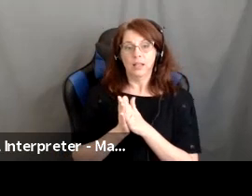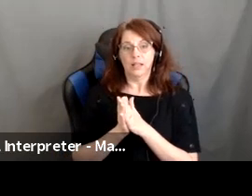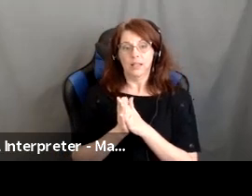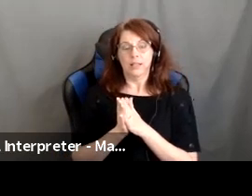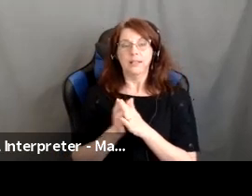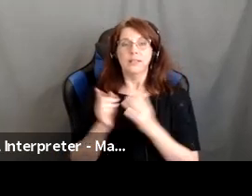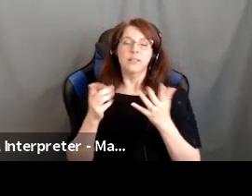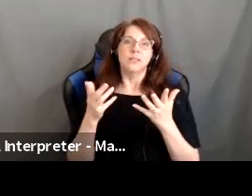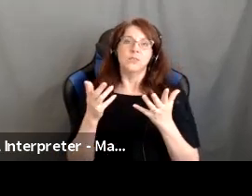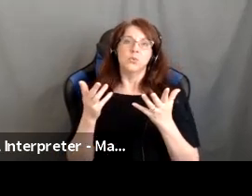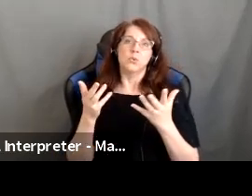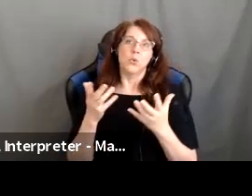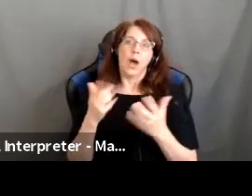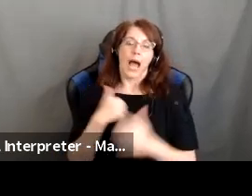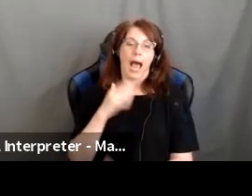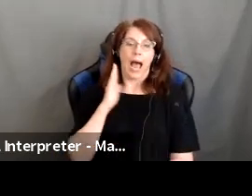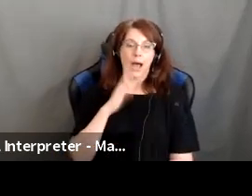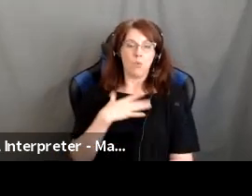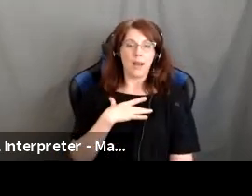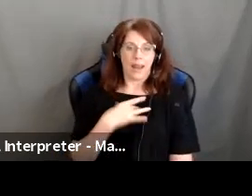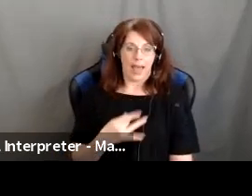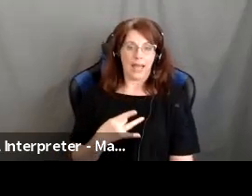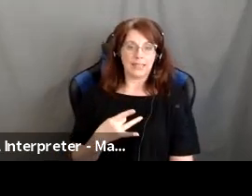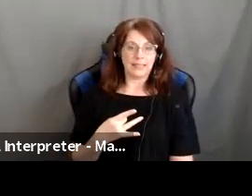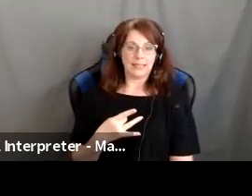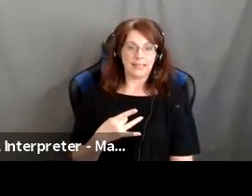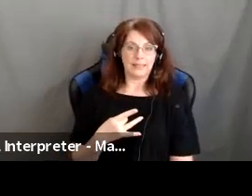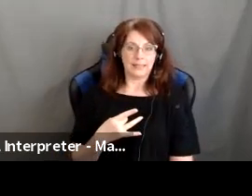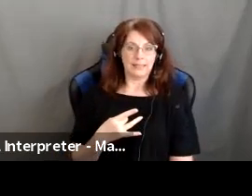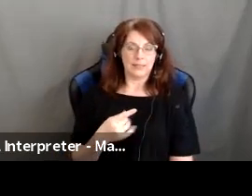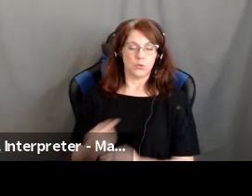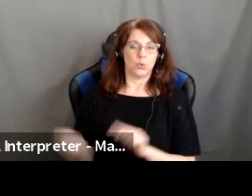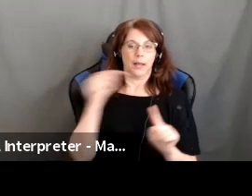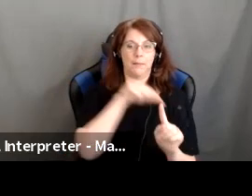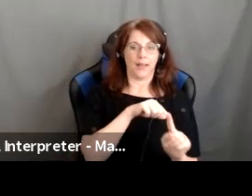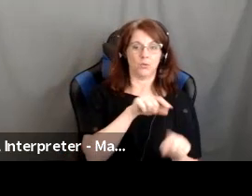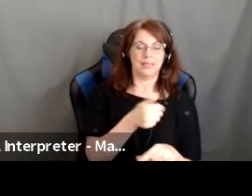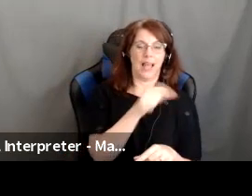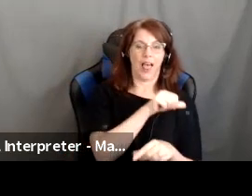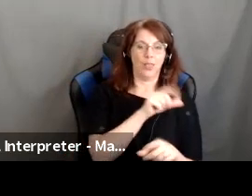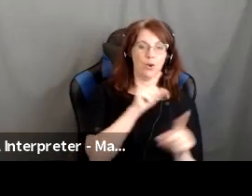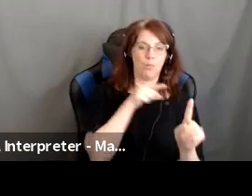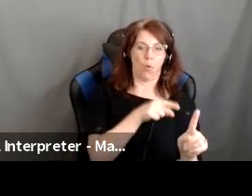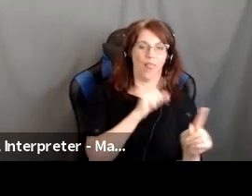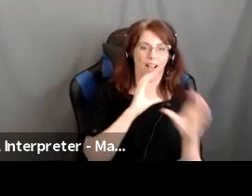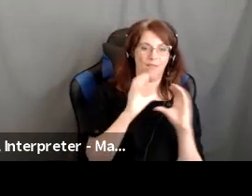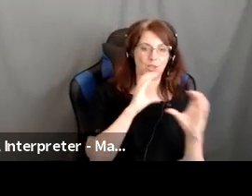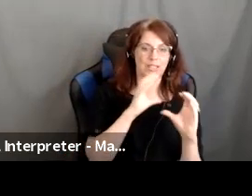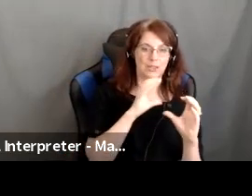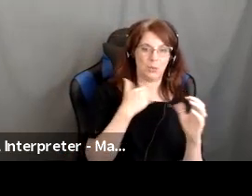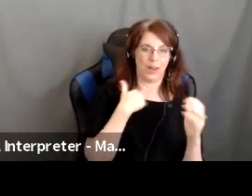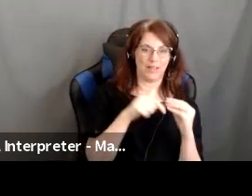know, I would like to get back to this other point in the conversation we were having about all of